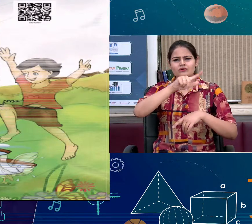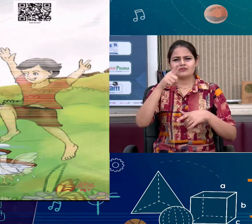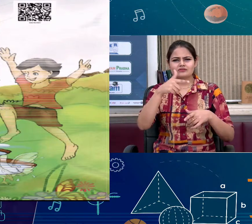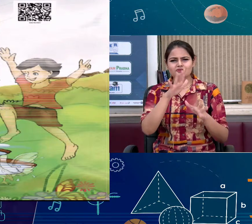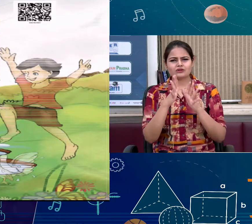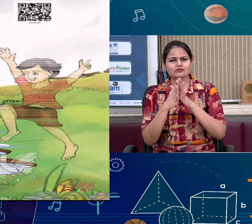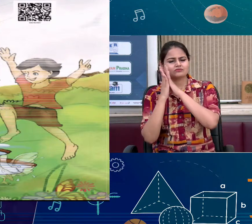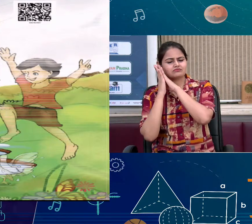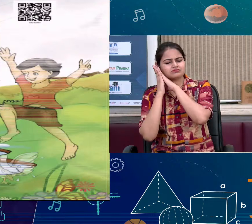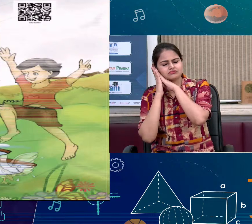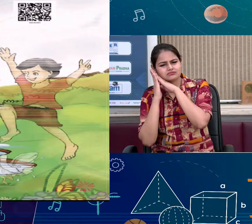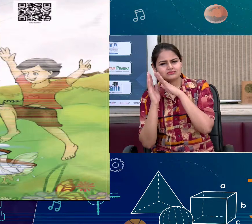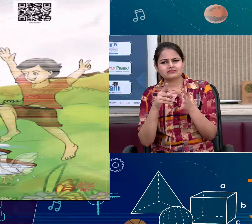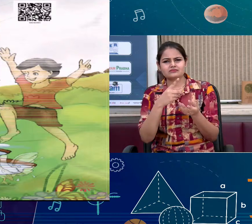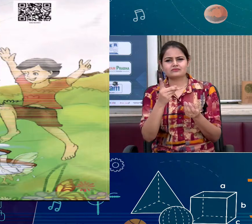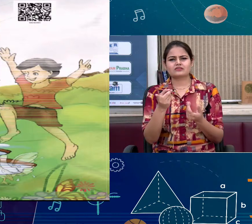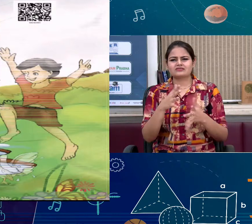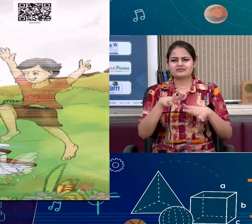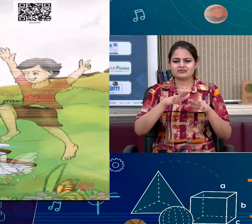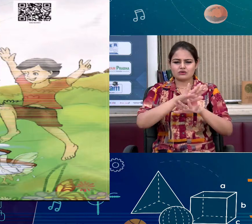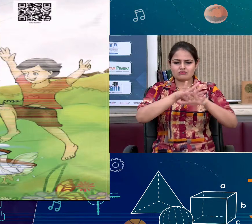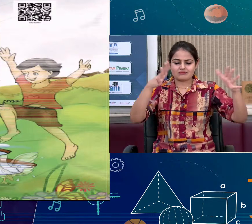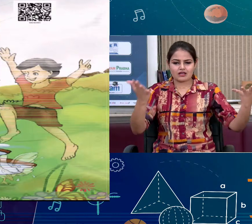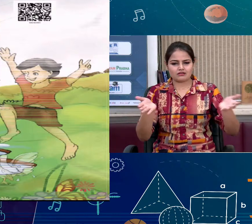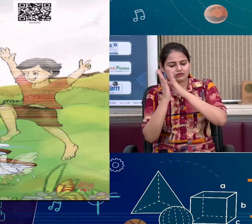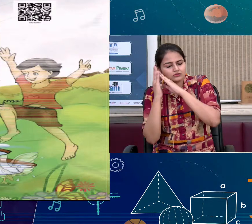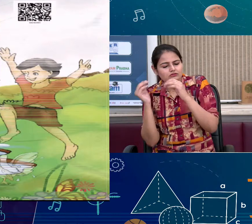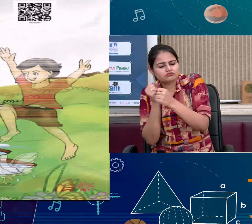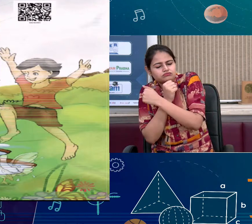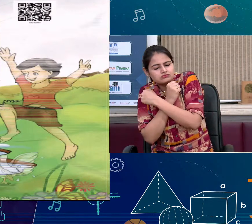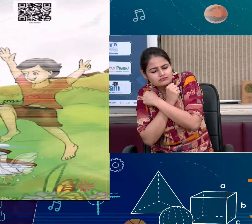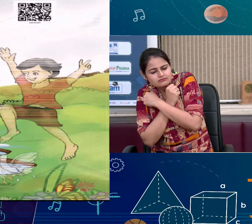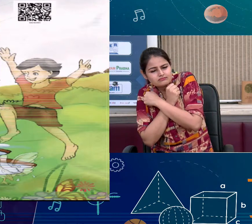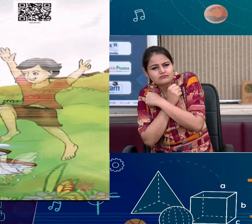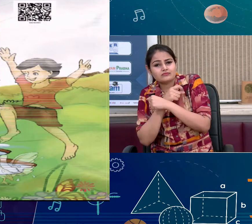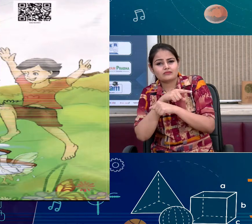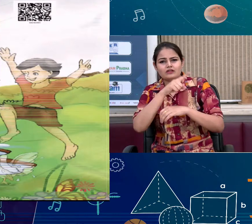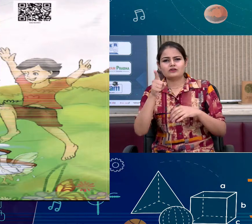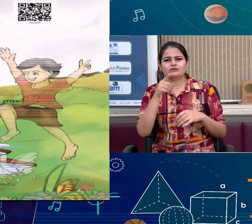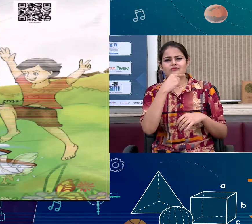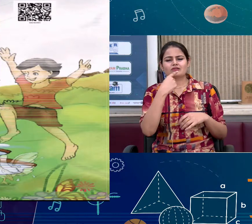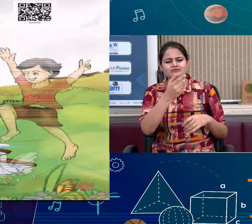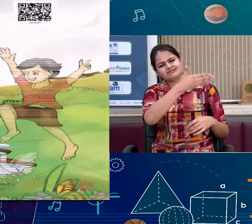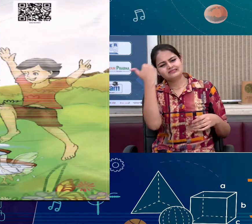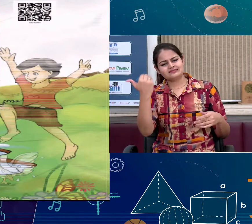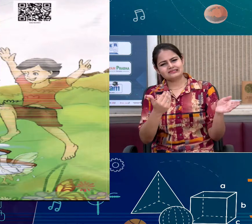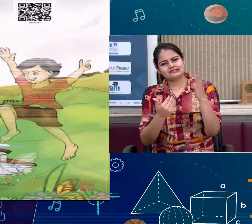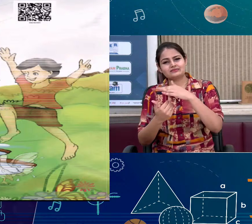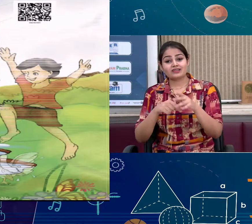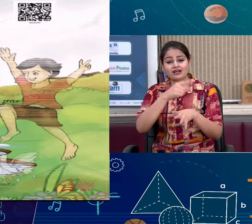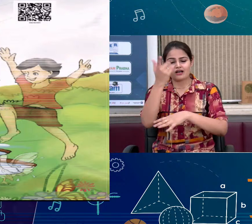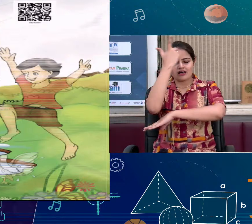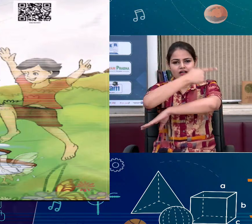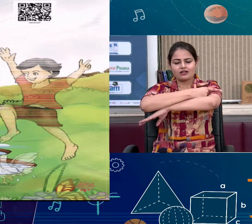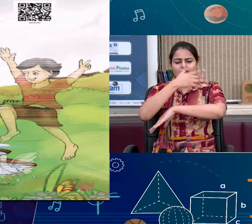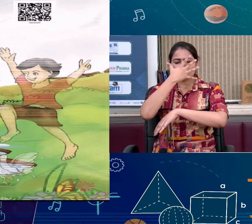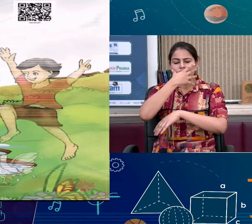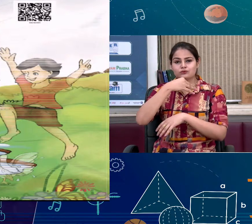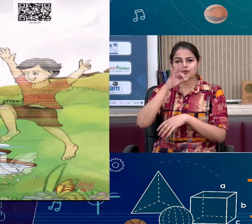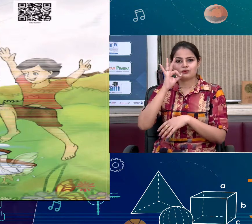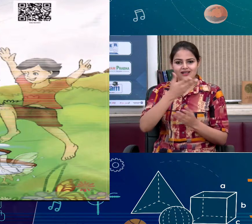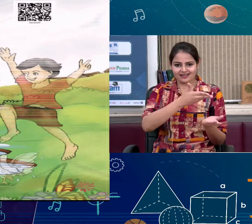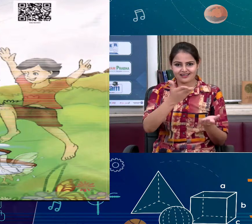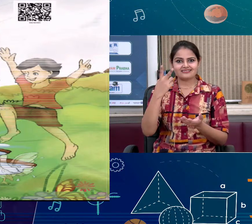sleeping and cuddled under their bed to wake up and come out and see what a lovely day it is. And